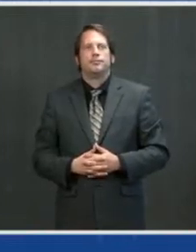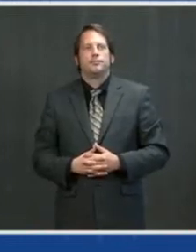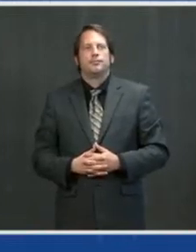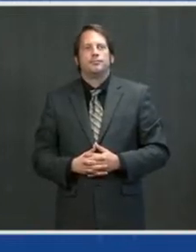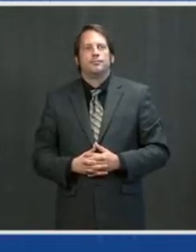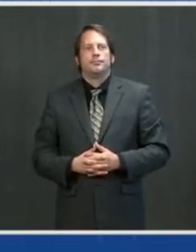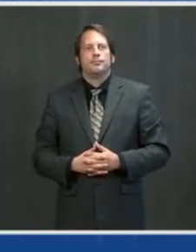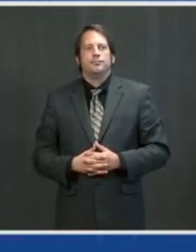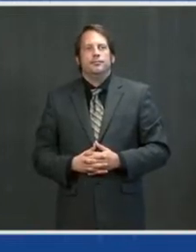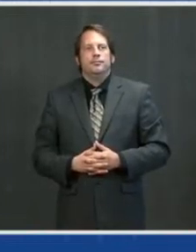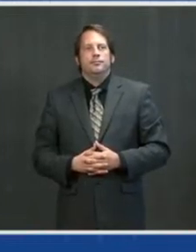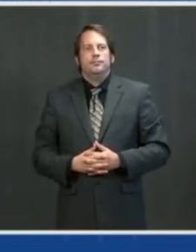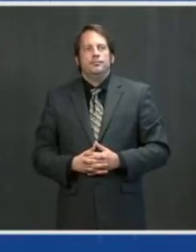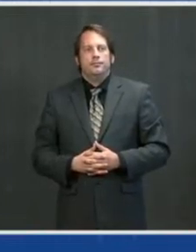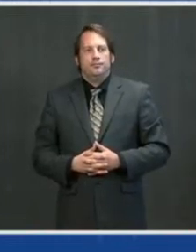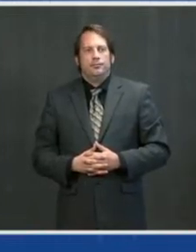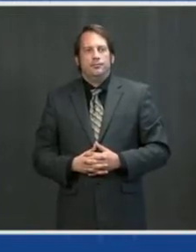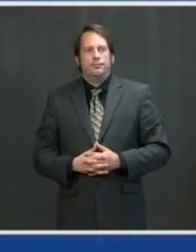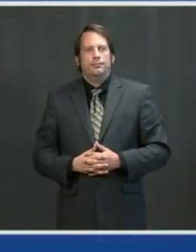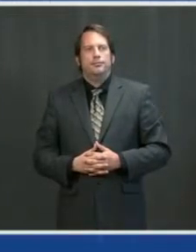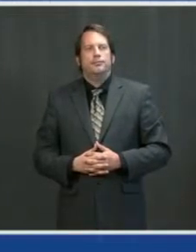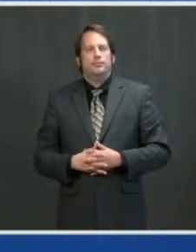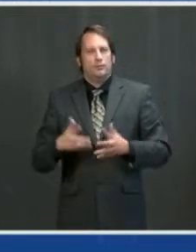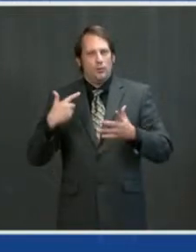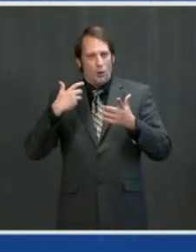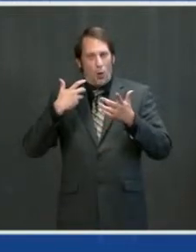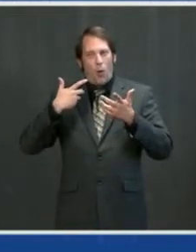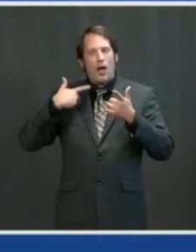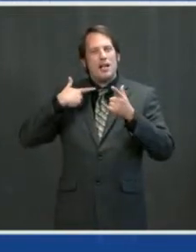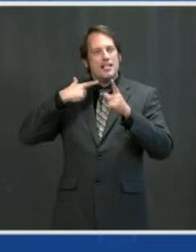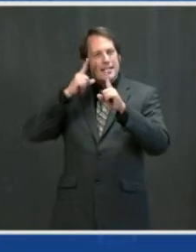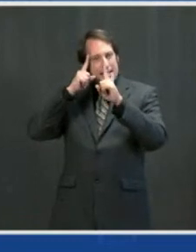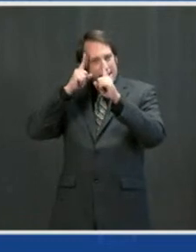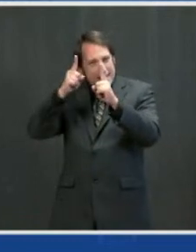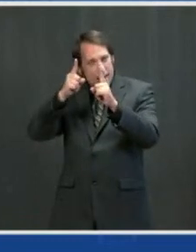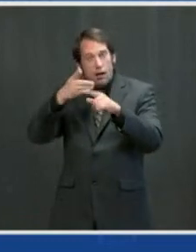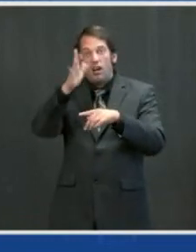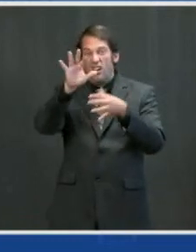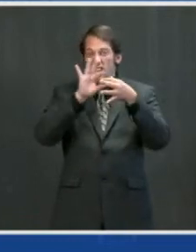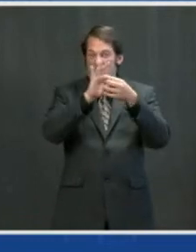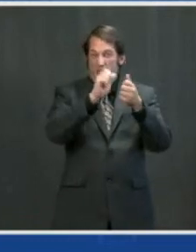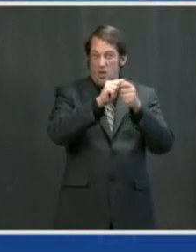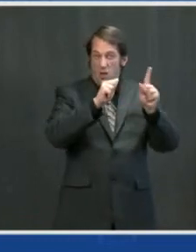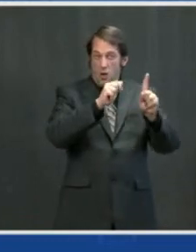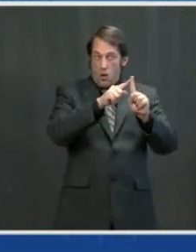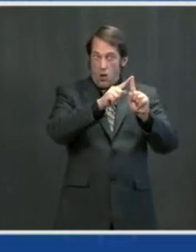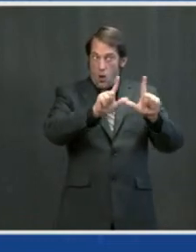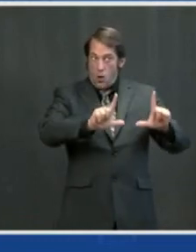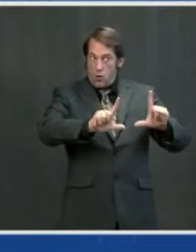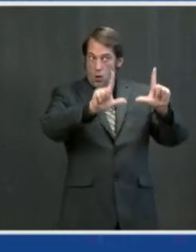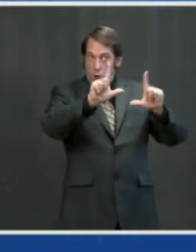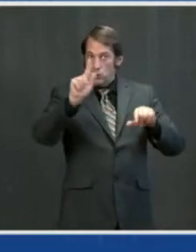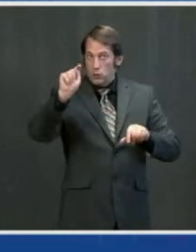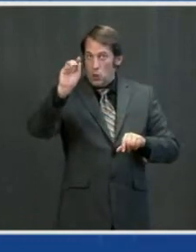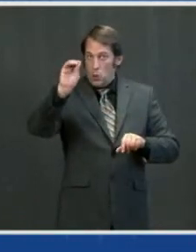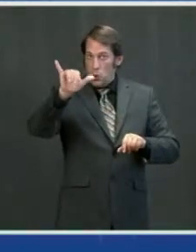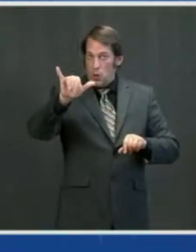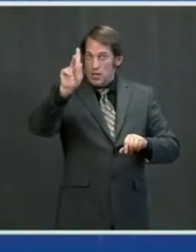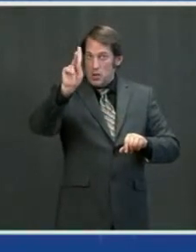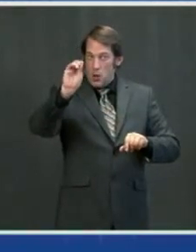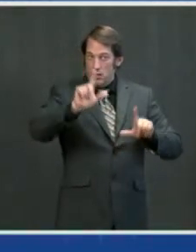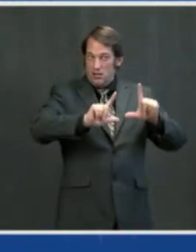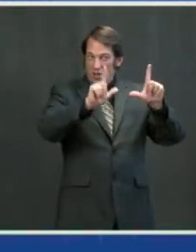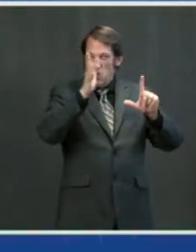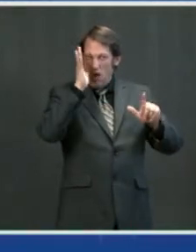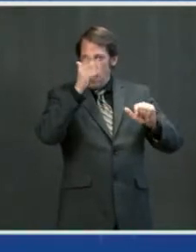realize the Tokyo Olympic and Paralympic Games this summer as a symbol of a global unity.